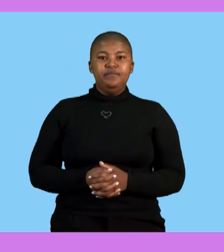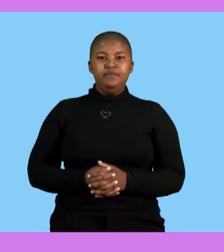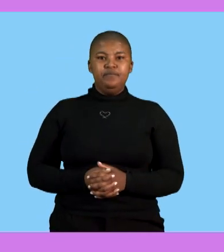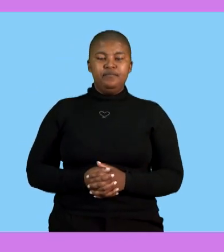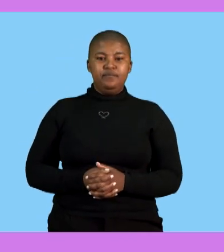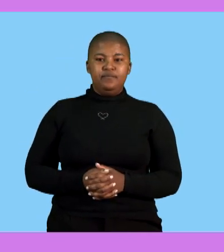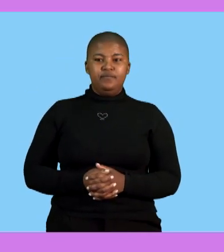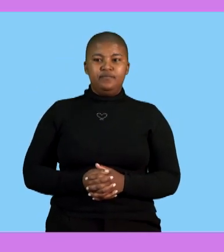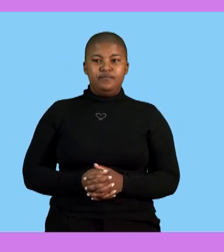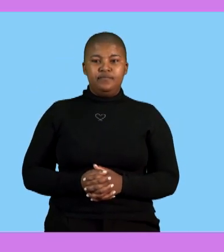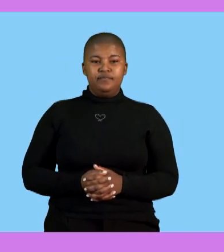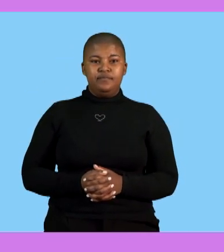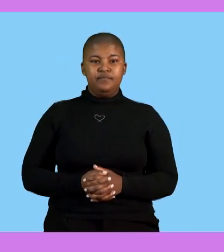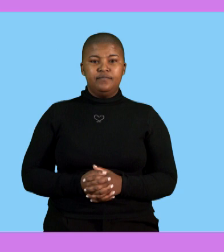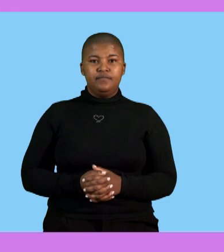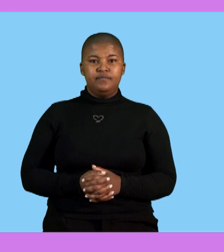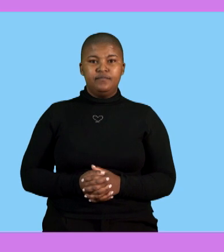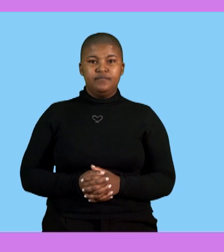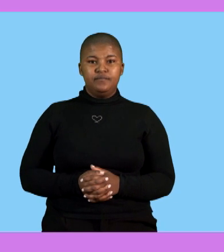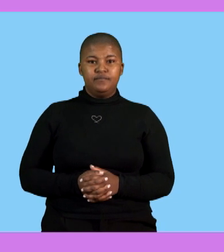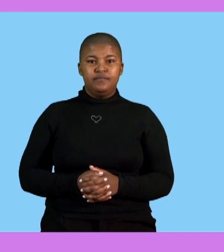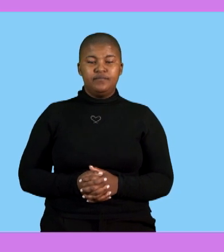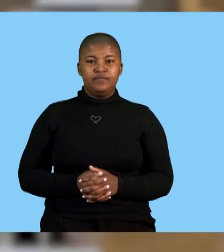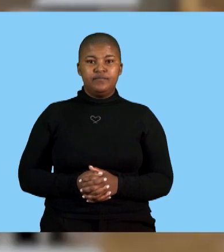the given questions on the questionnaire.